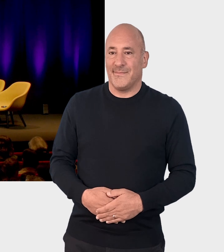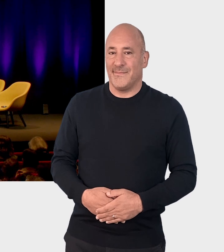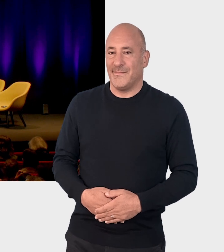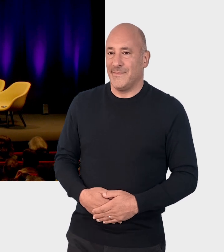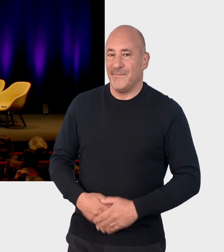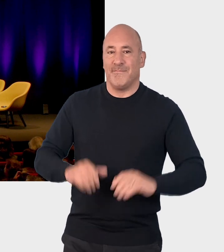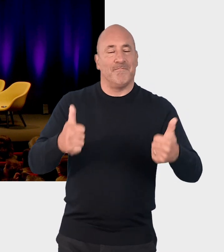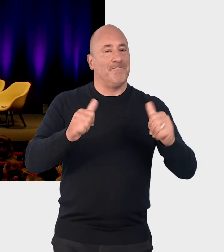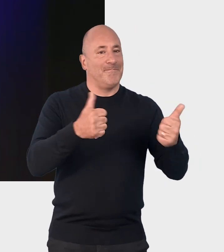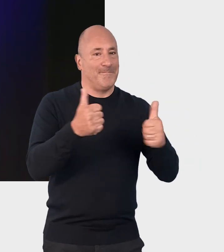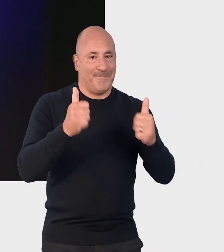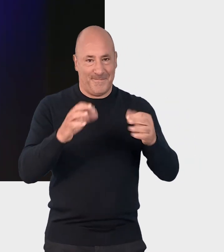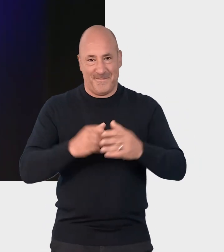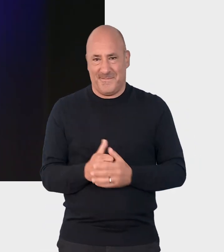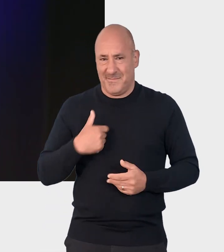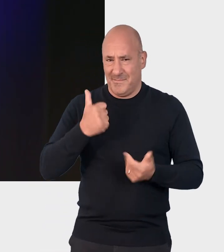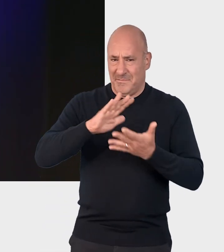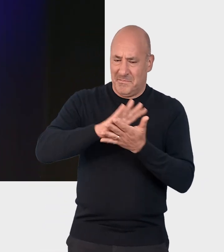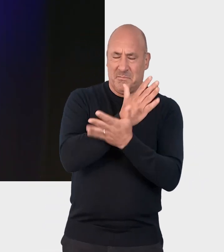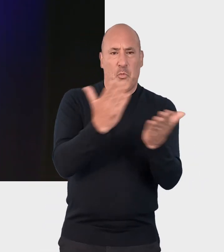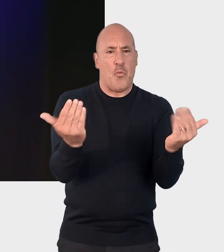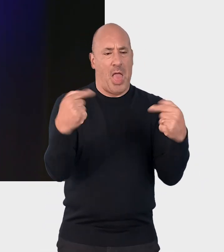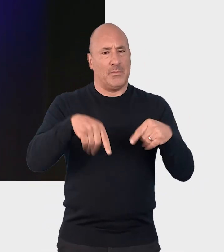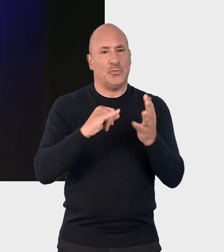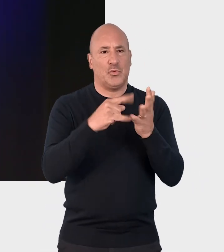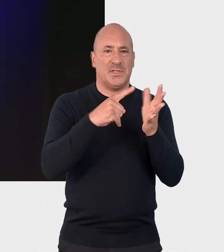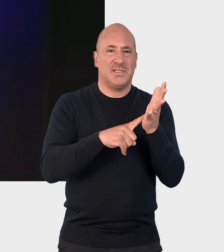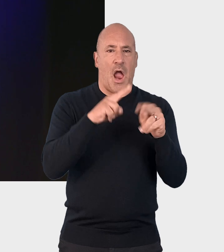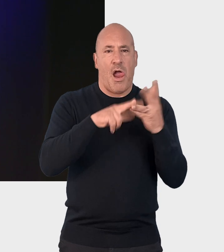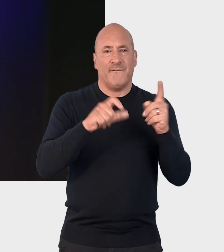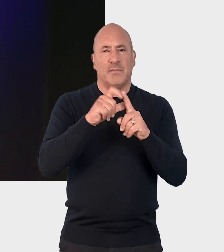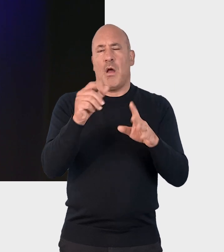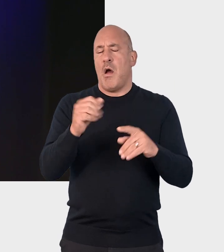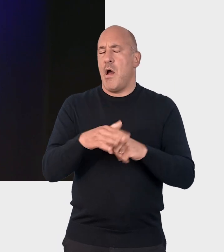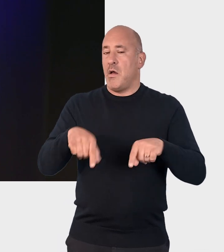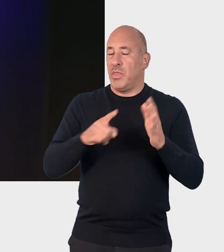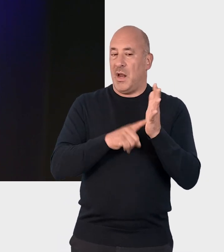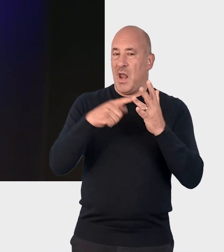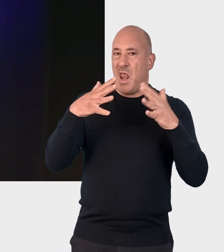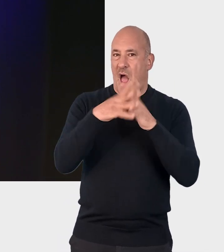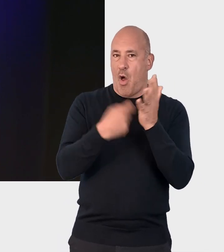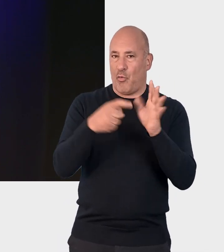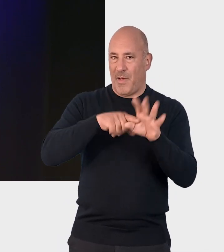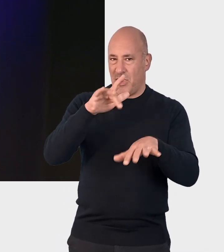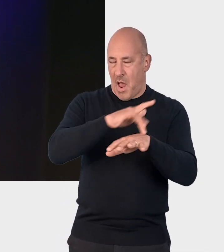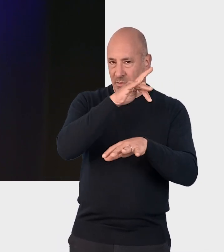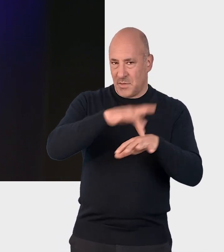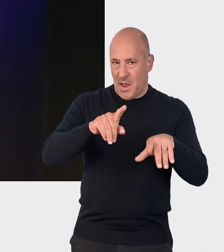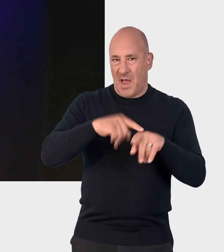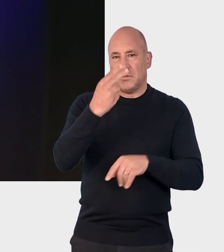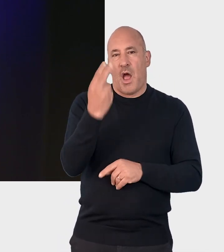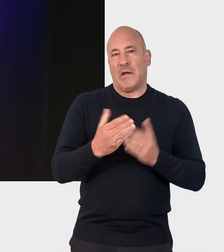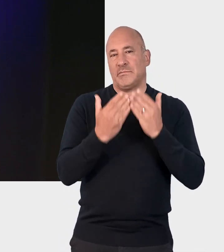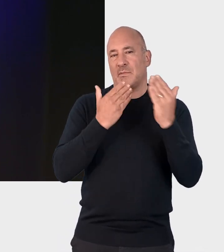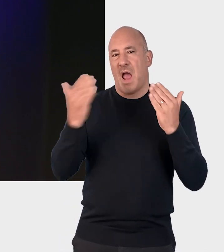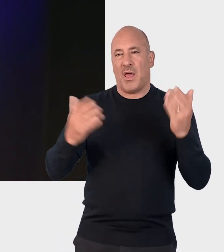Okay, good morning everyone. I'm absolutely delighted to welcome you all to Salford, but also importantly,